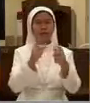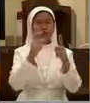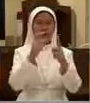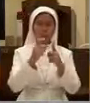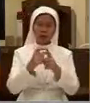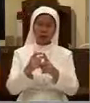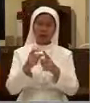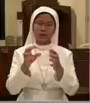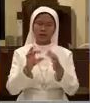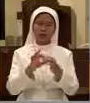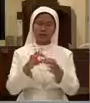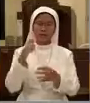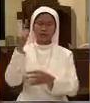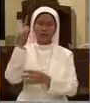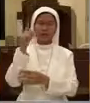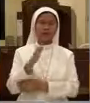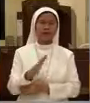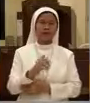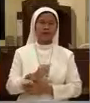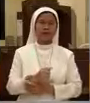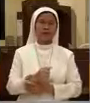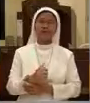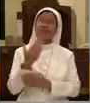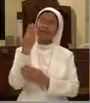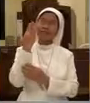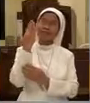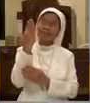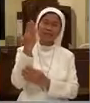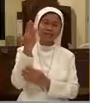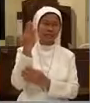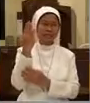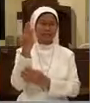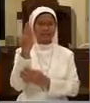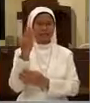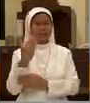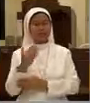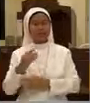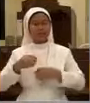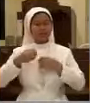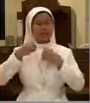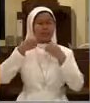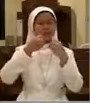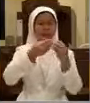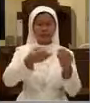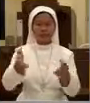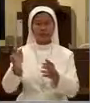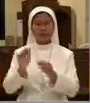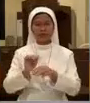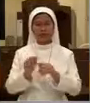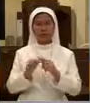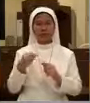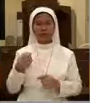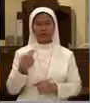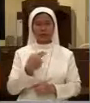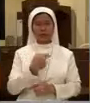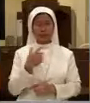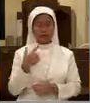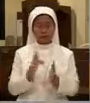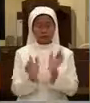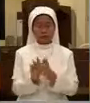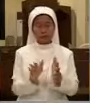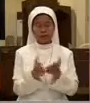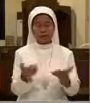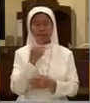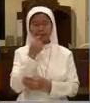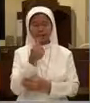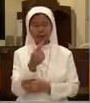God, he gives to us. He says in Matthew 28, "Teach them to